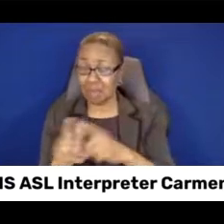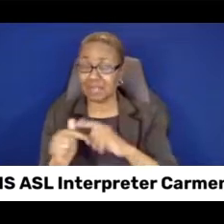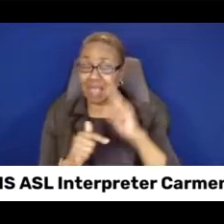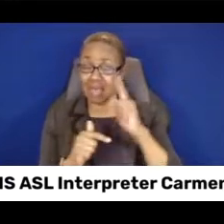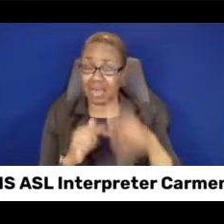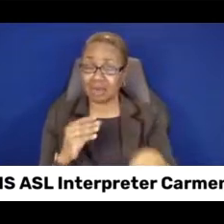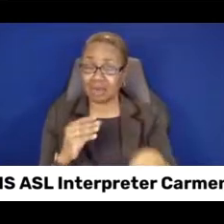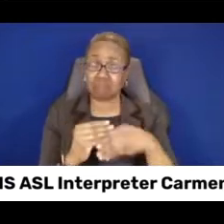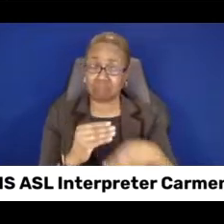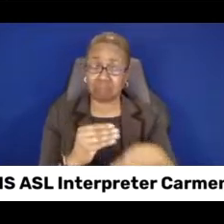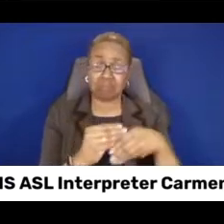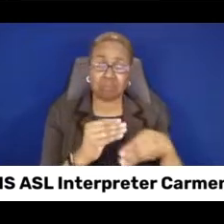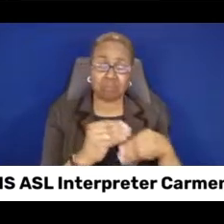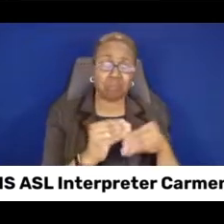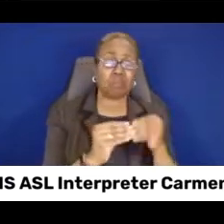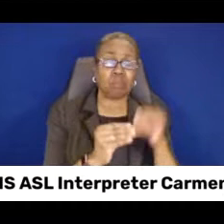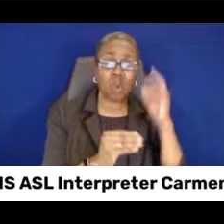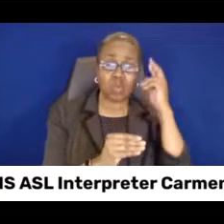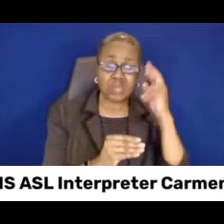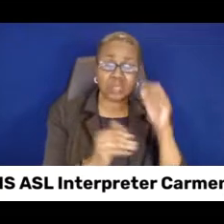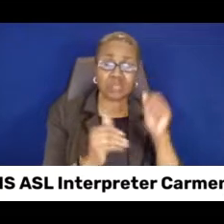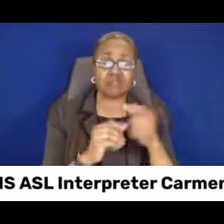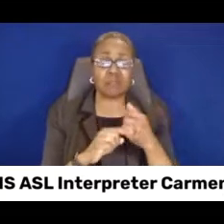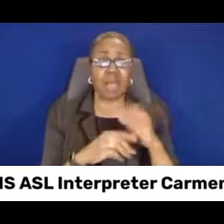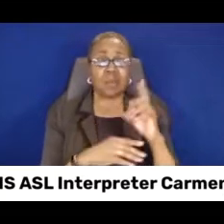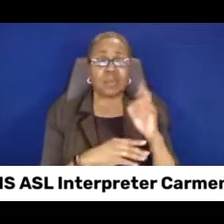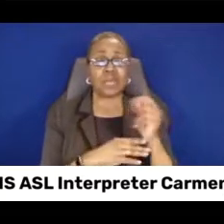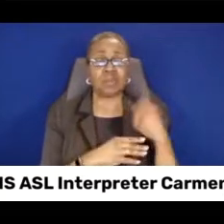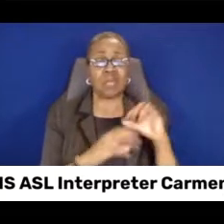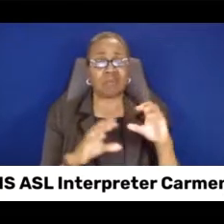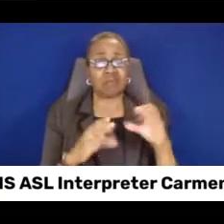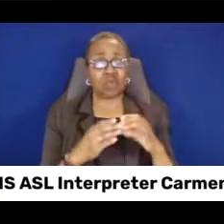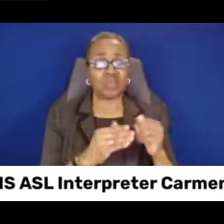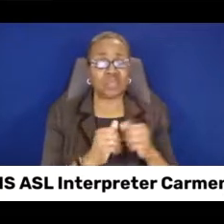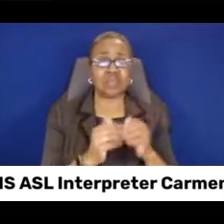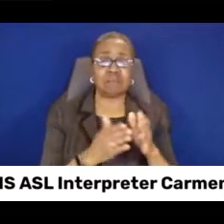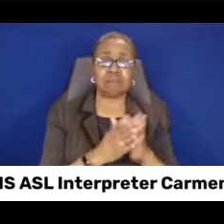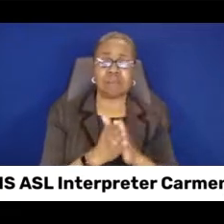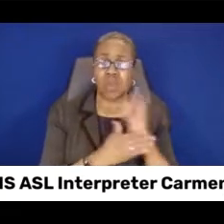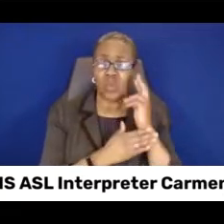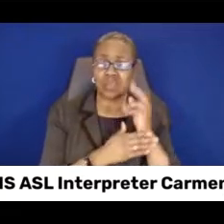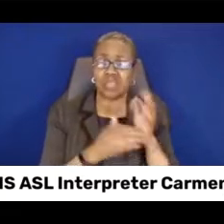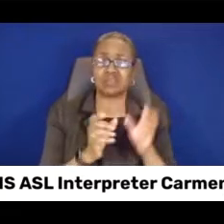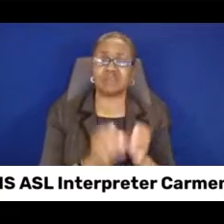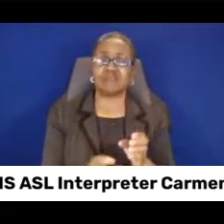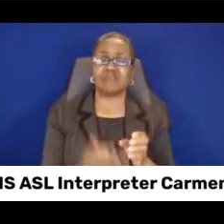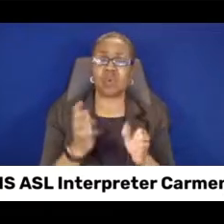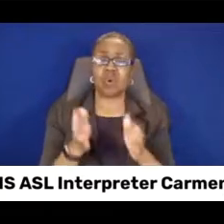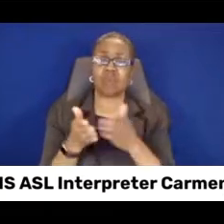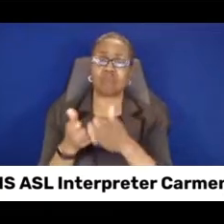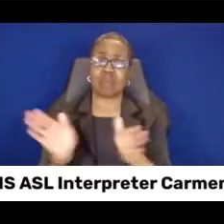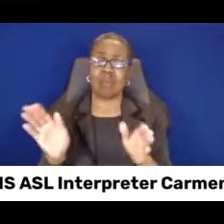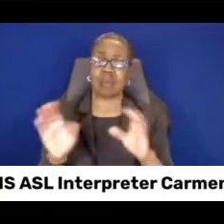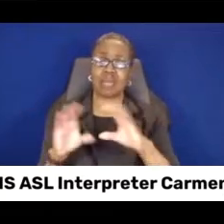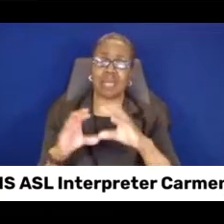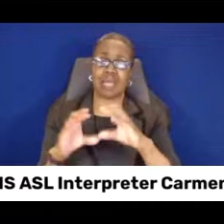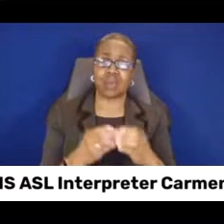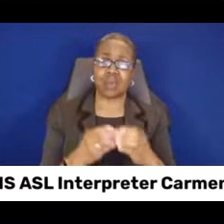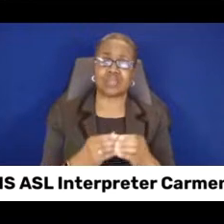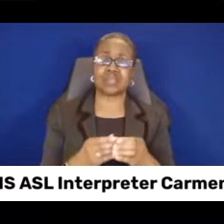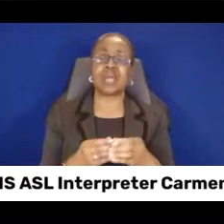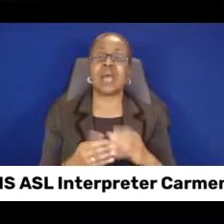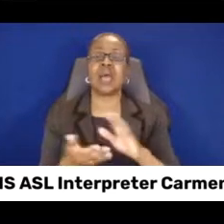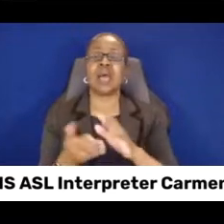over time. Based on our data, we have grouped these motivations into 4 broad categories: placemaking,